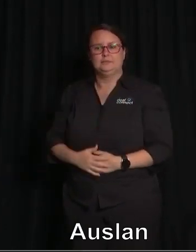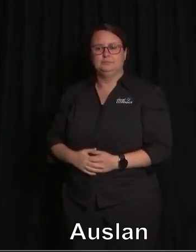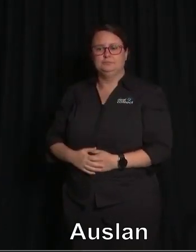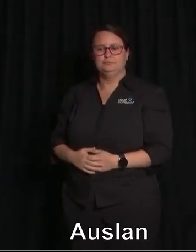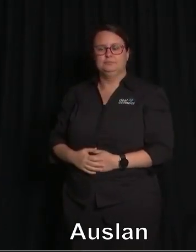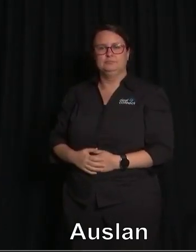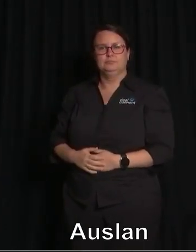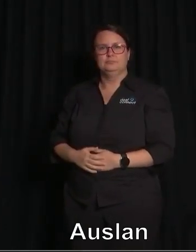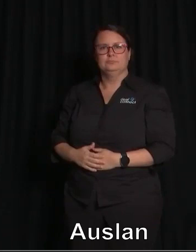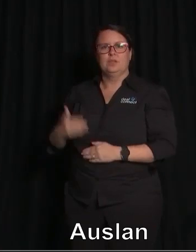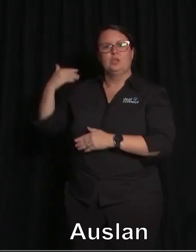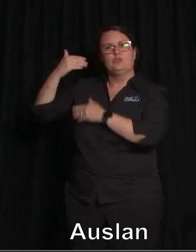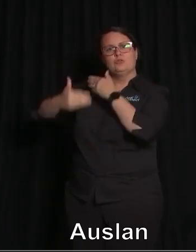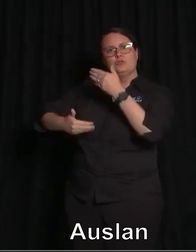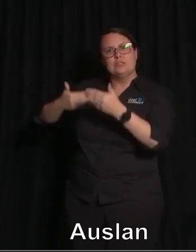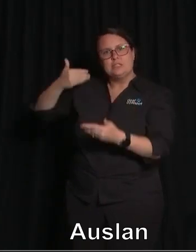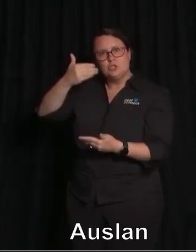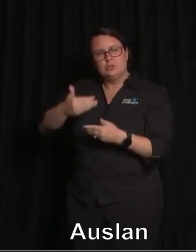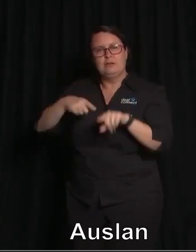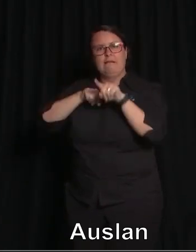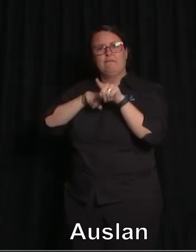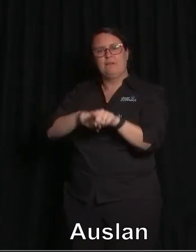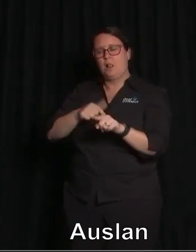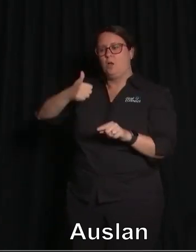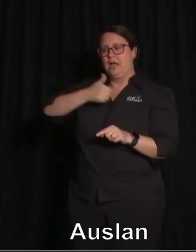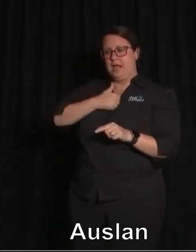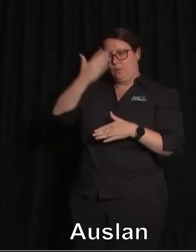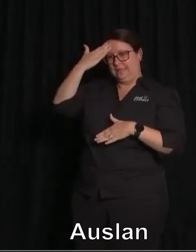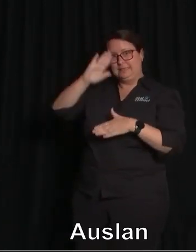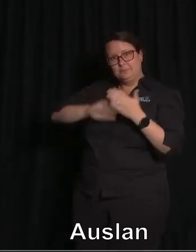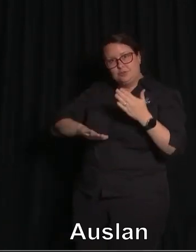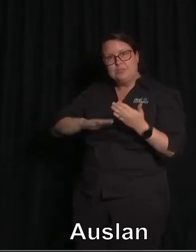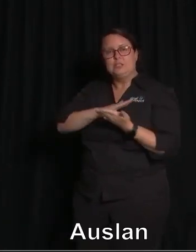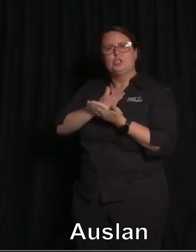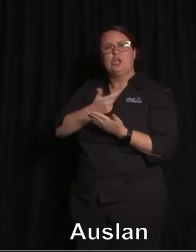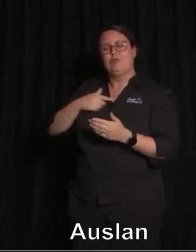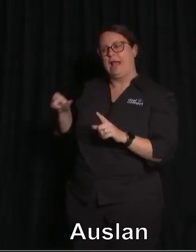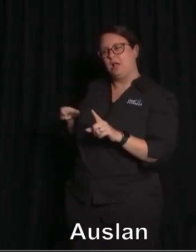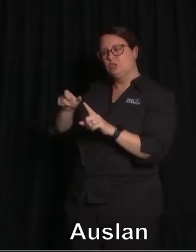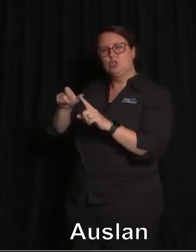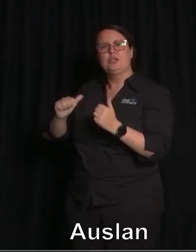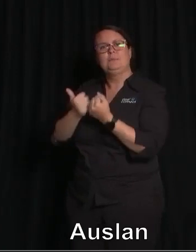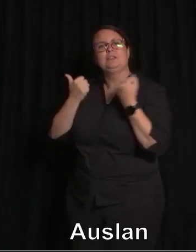our voices across the planet through sharing our journey and being stronger together.